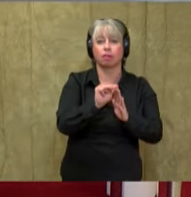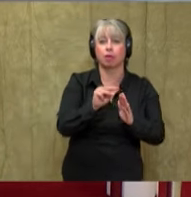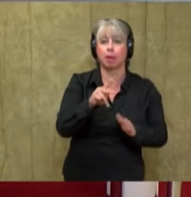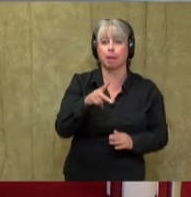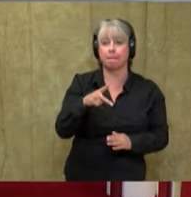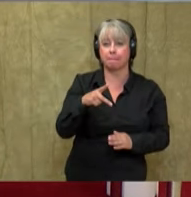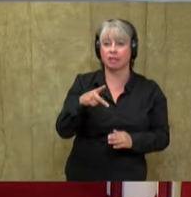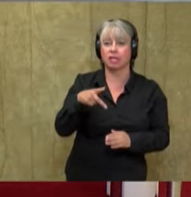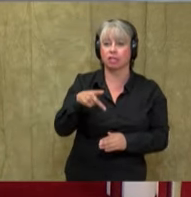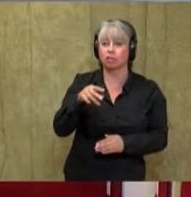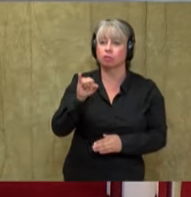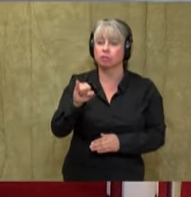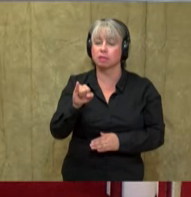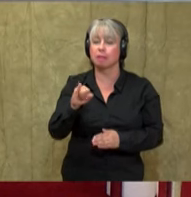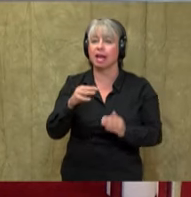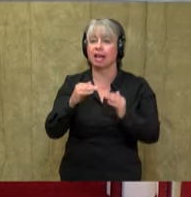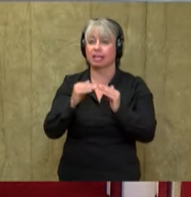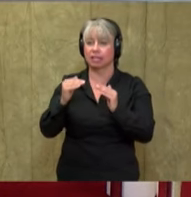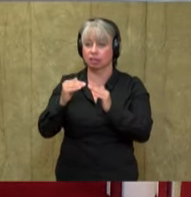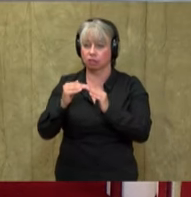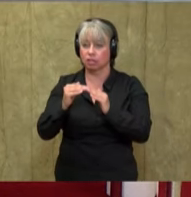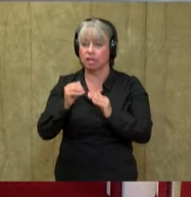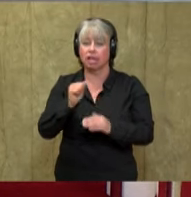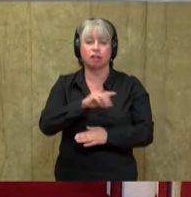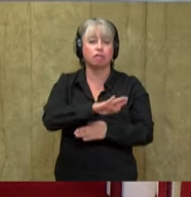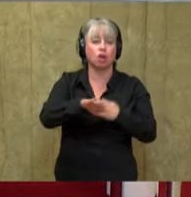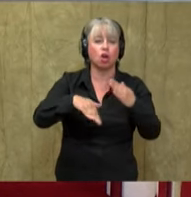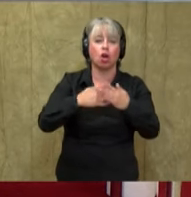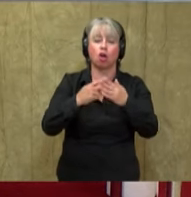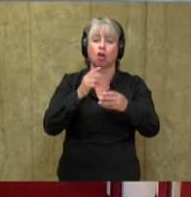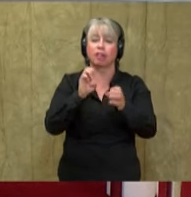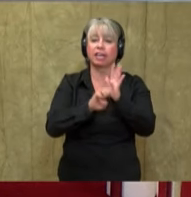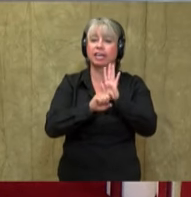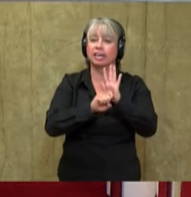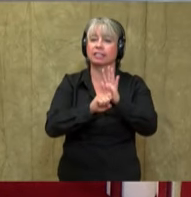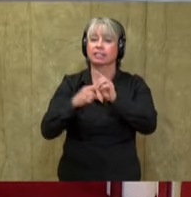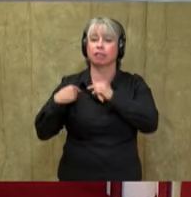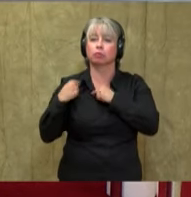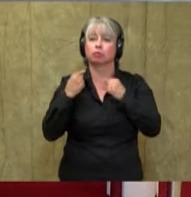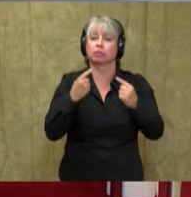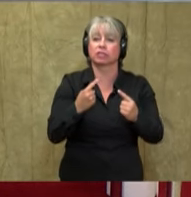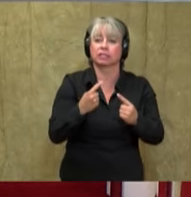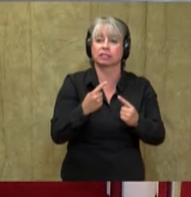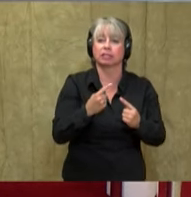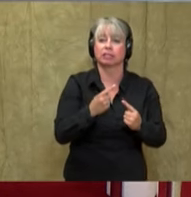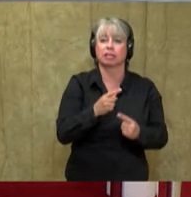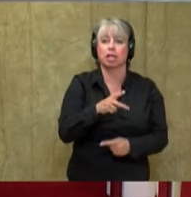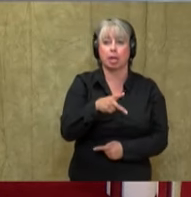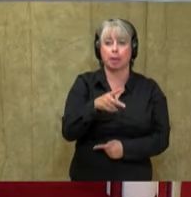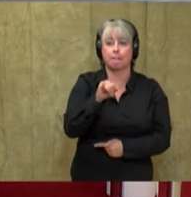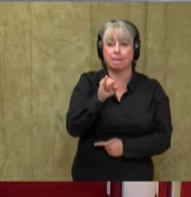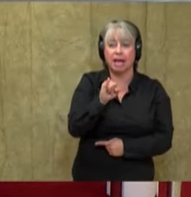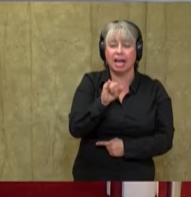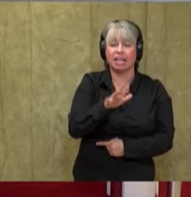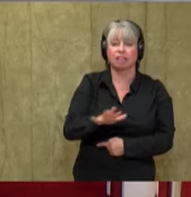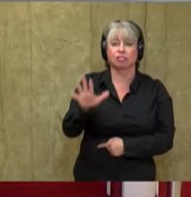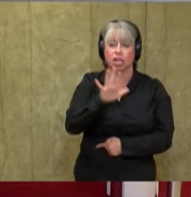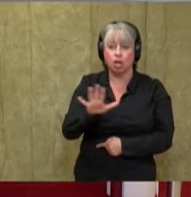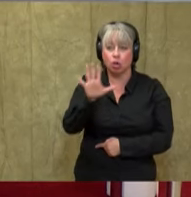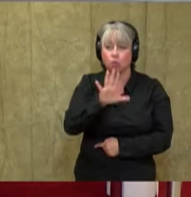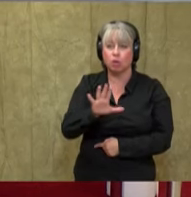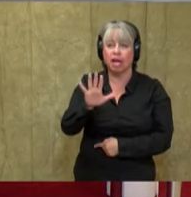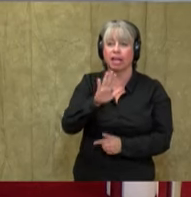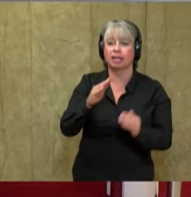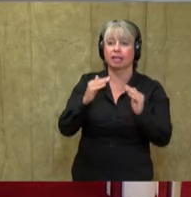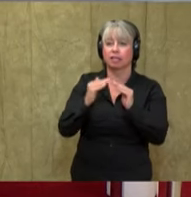pi. For this example, and for all the examples that we're going to use today, we're going to say that we're going to approximate pi. The